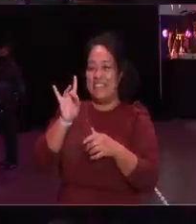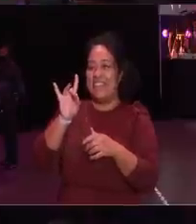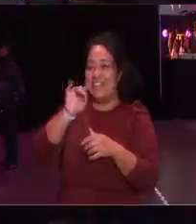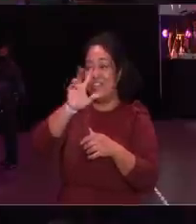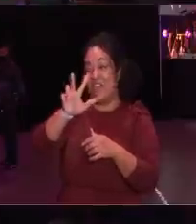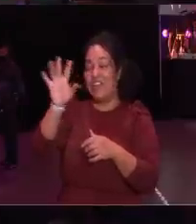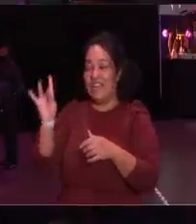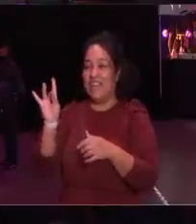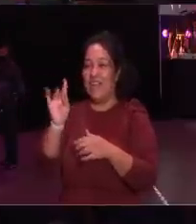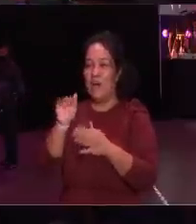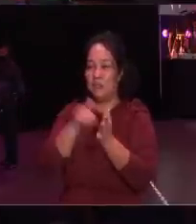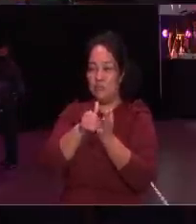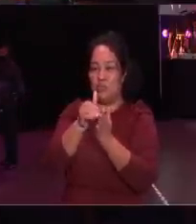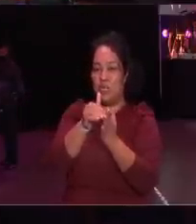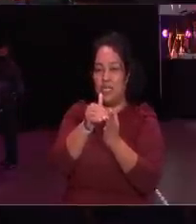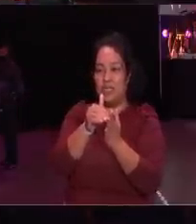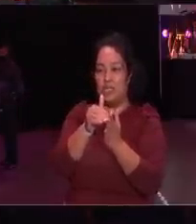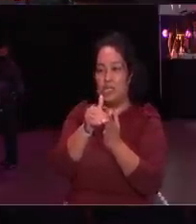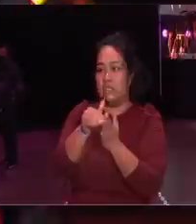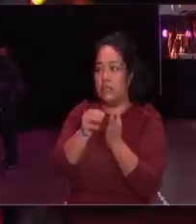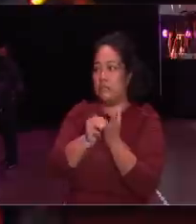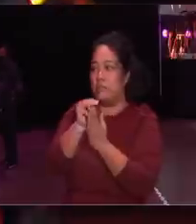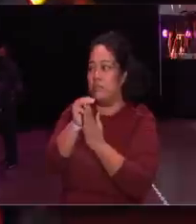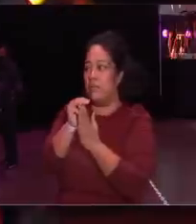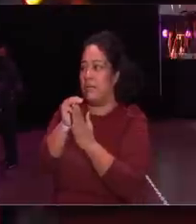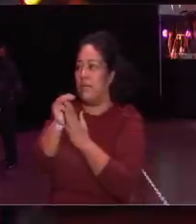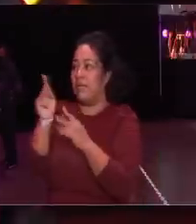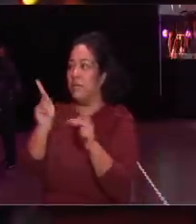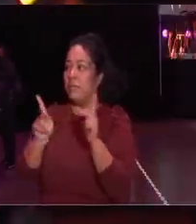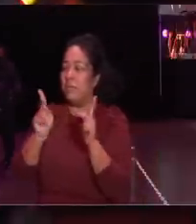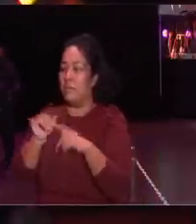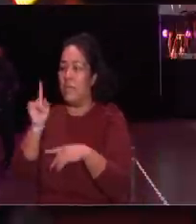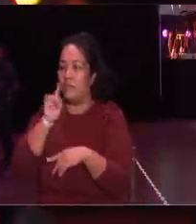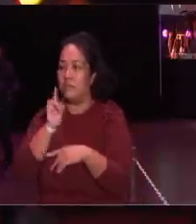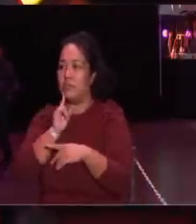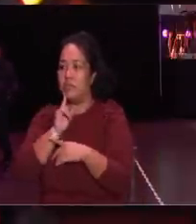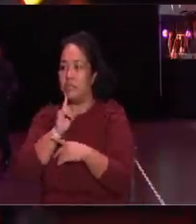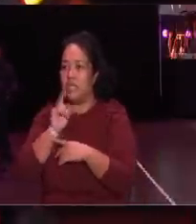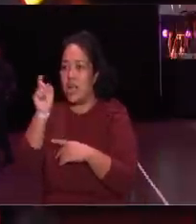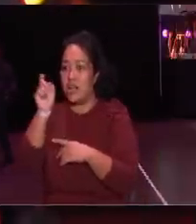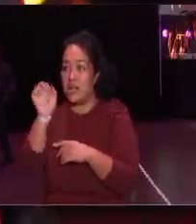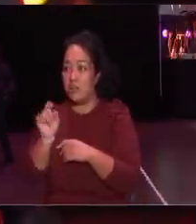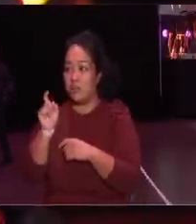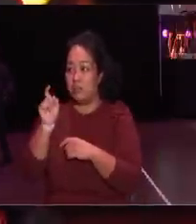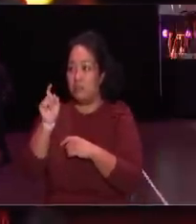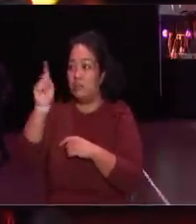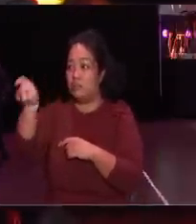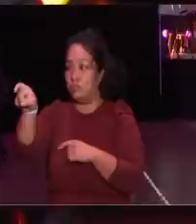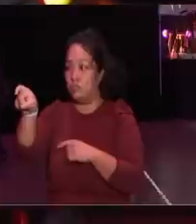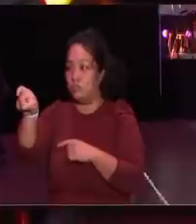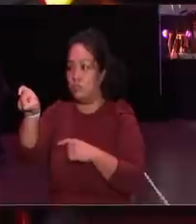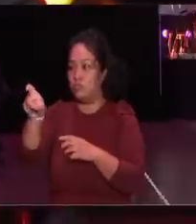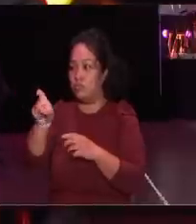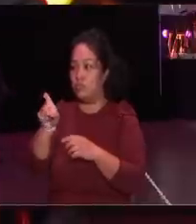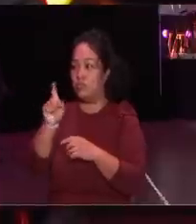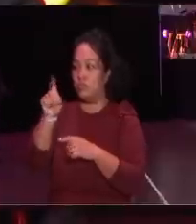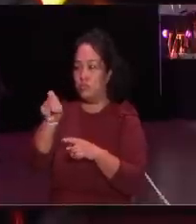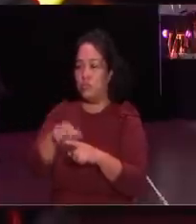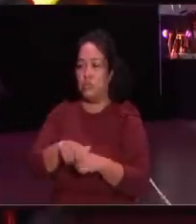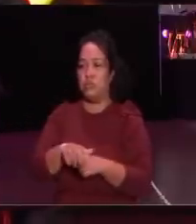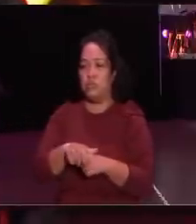38 millones. 38 million. Que necesitan ser alcanzados. That need to be reached. Tenemos.